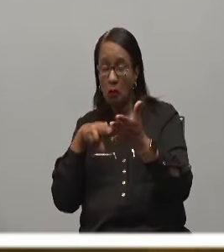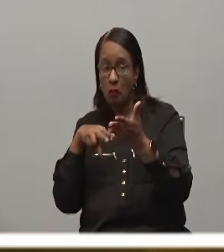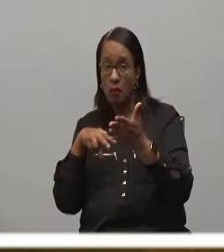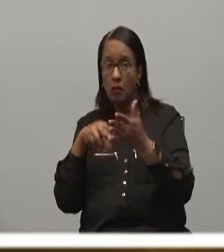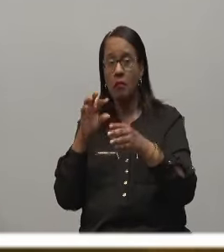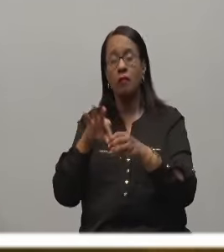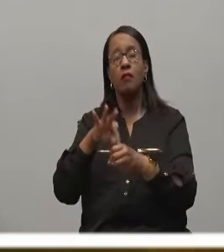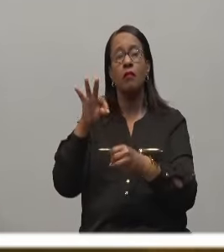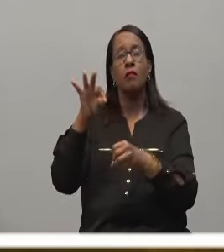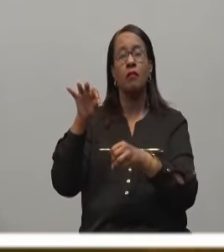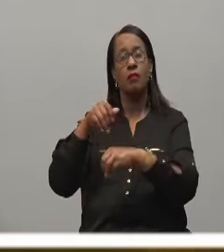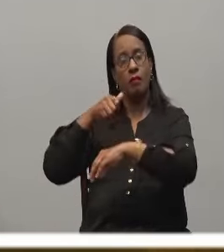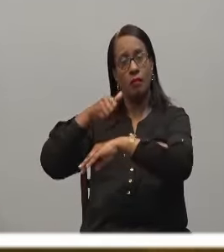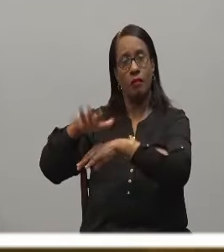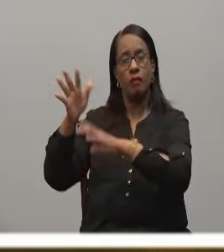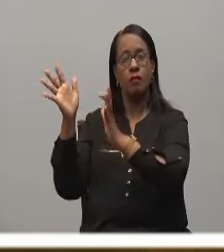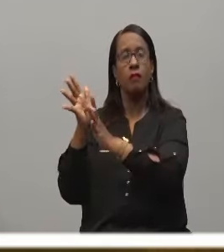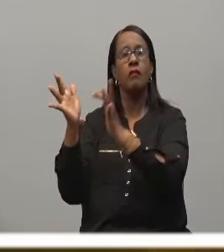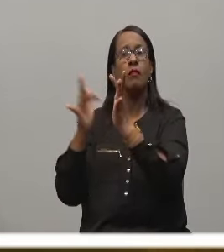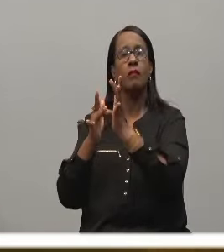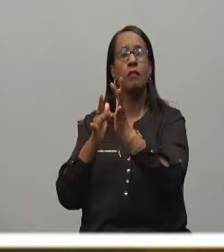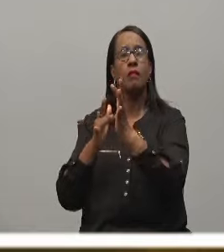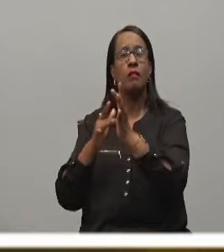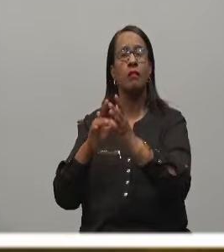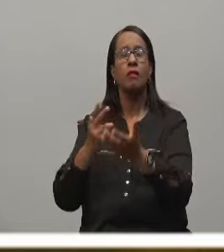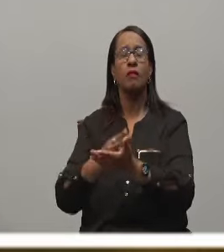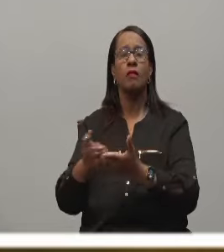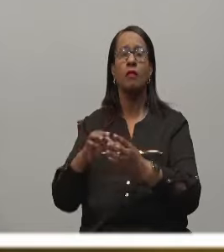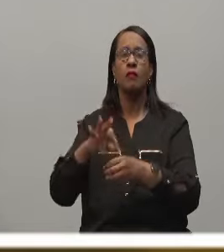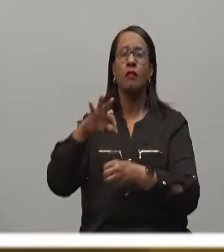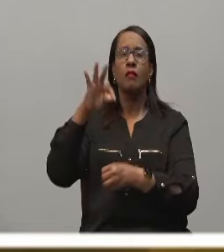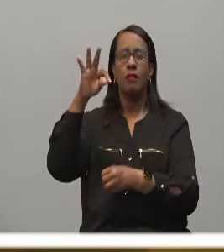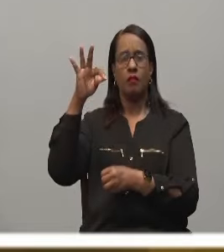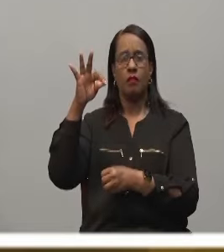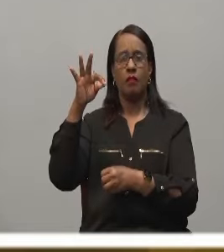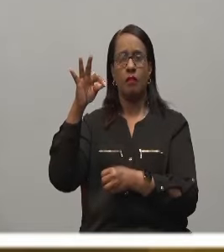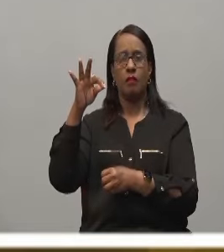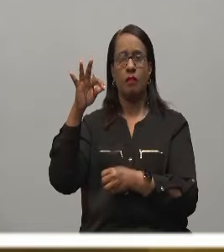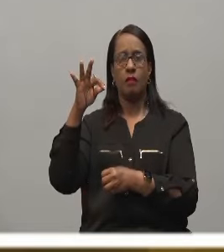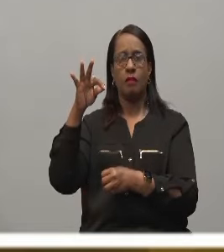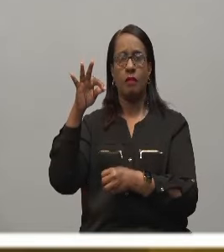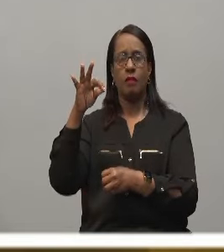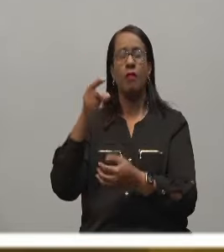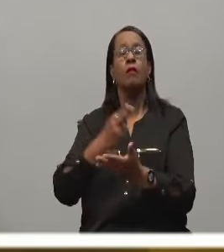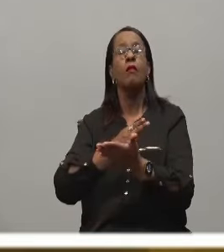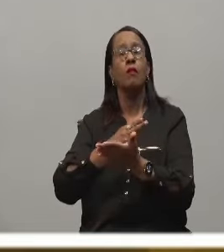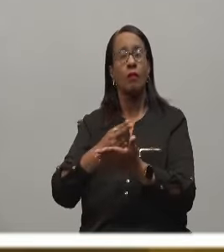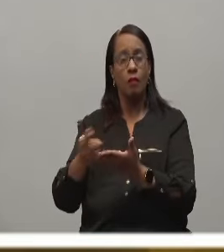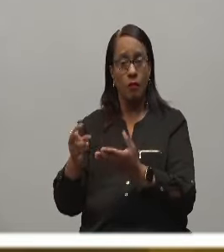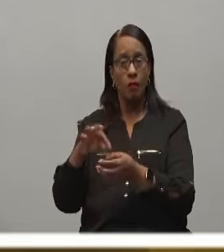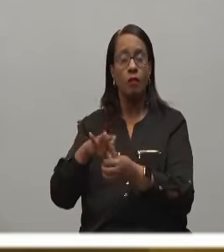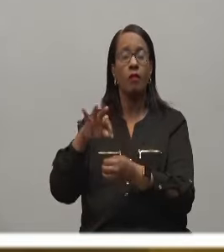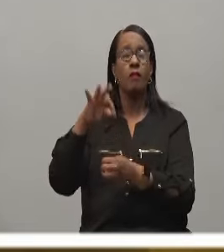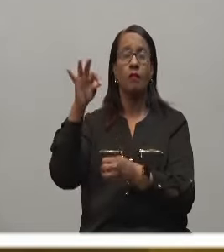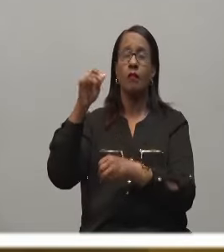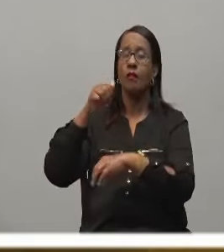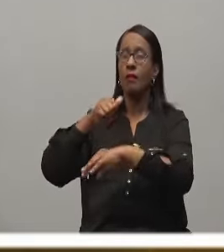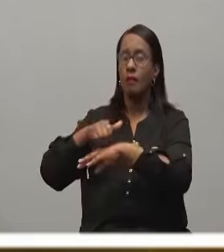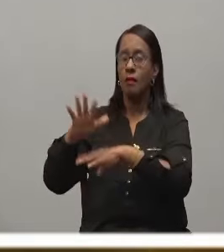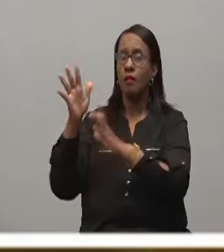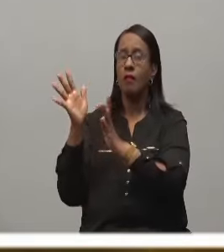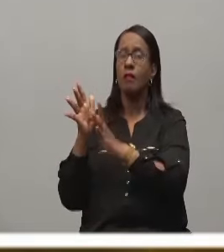Yeah. It's the Holy Spirit that drives Jesus into the wilderness.